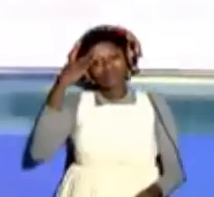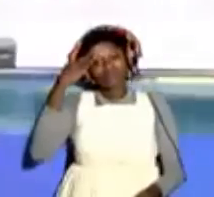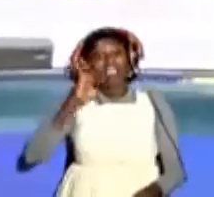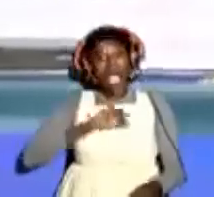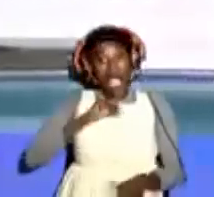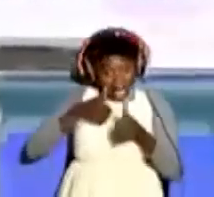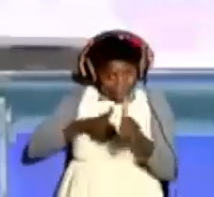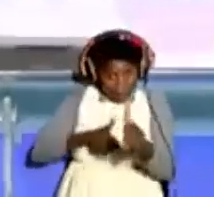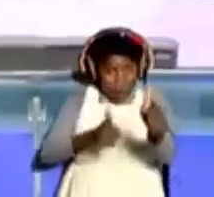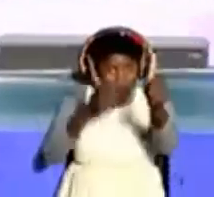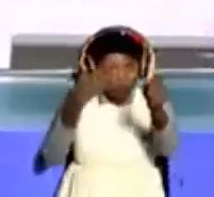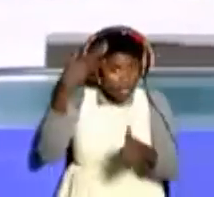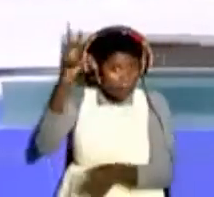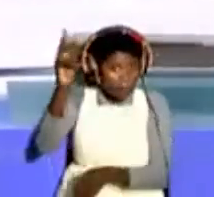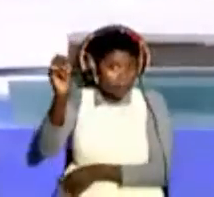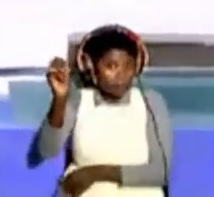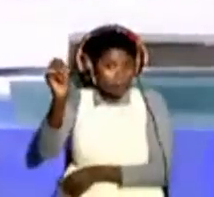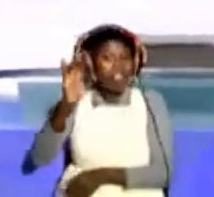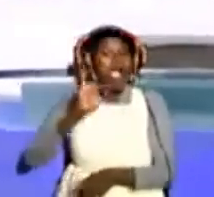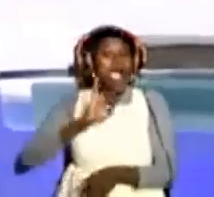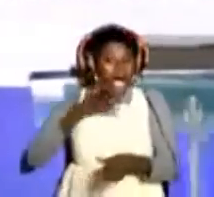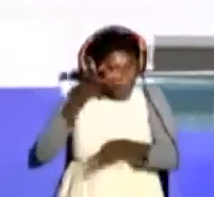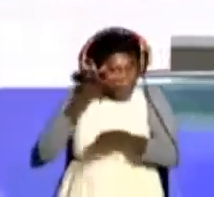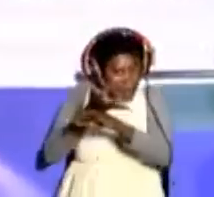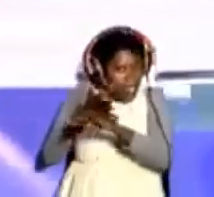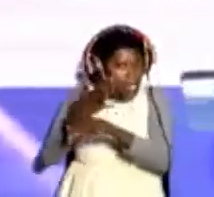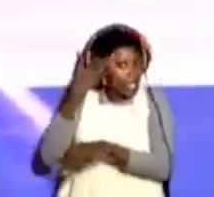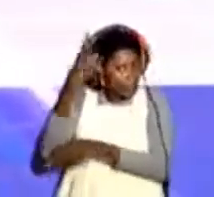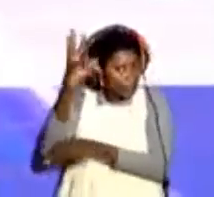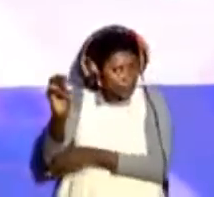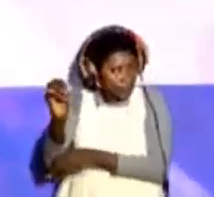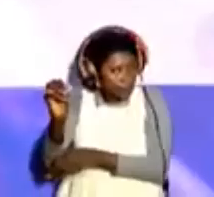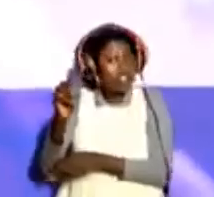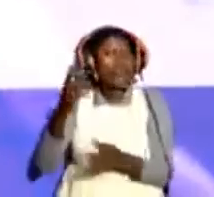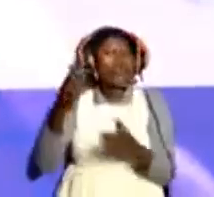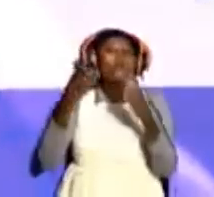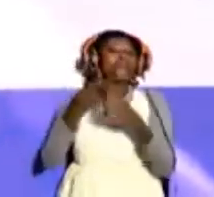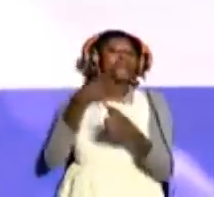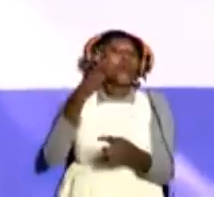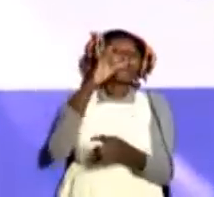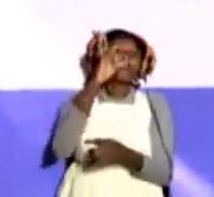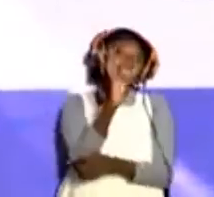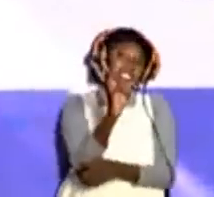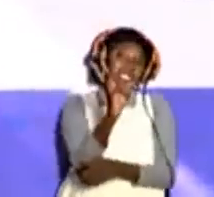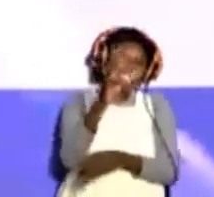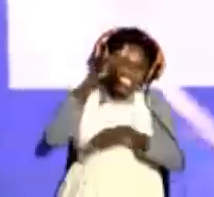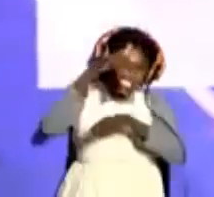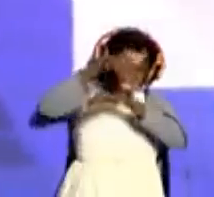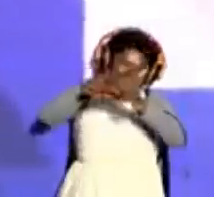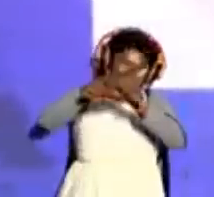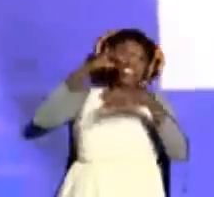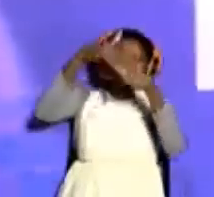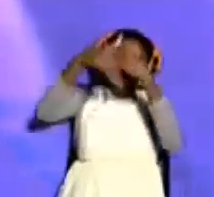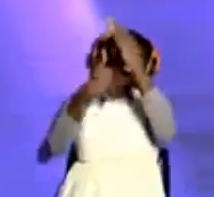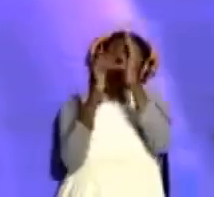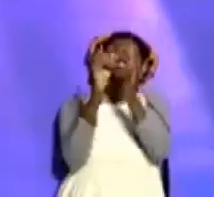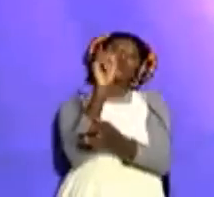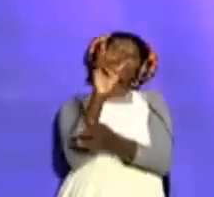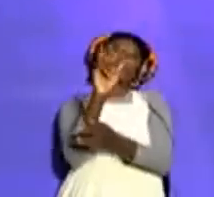I followed him. I begged him from 6 p.m. to 12